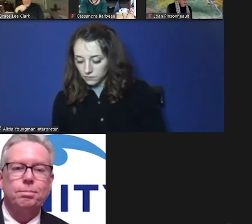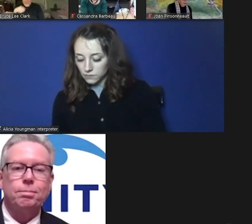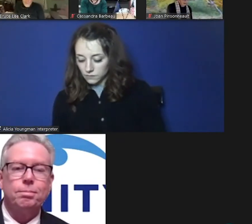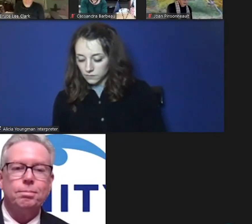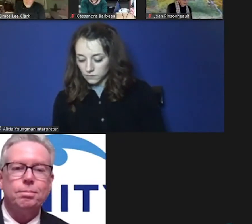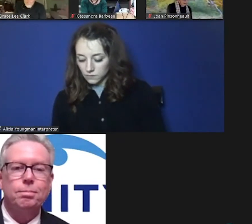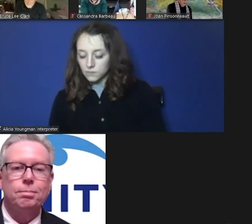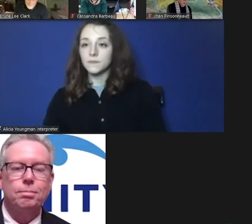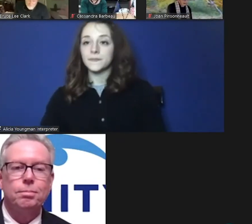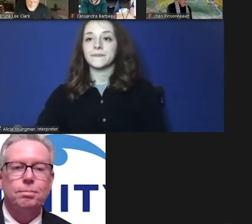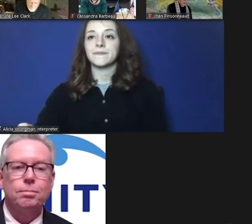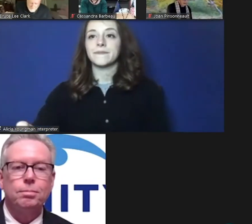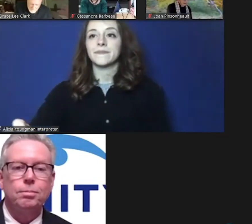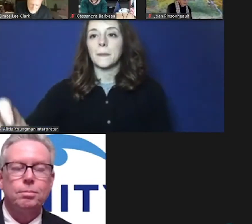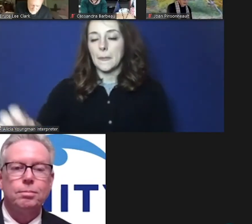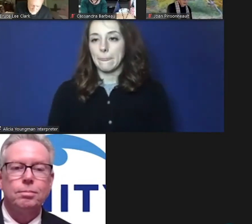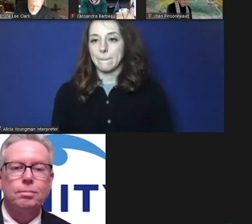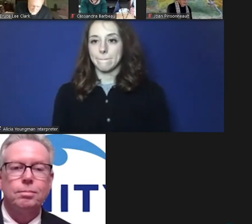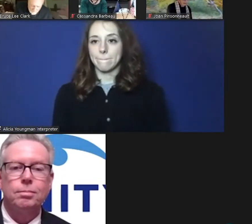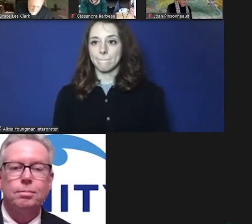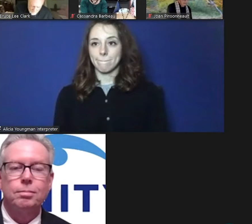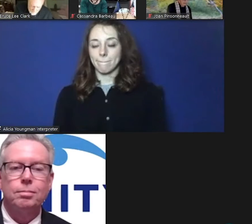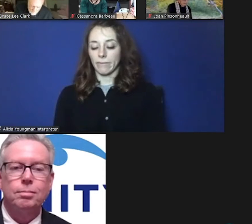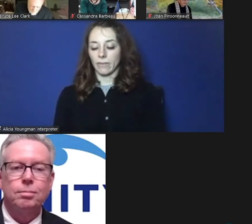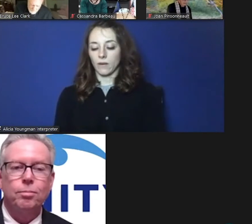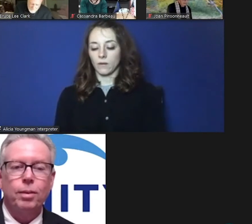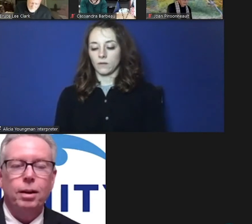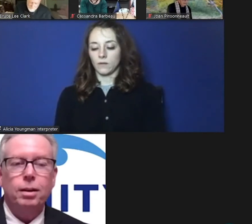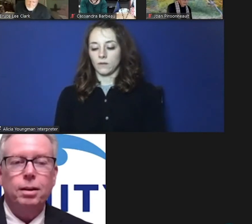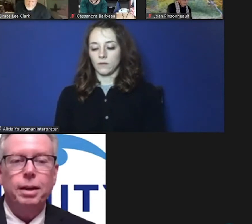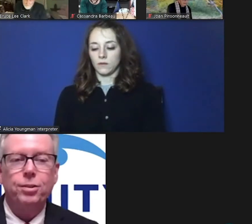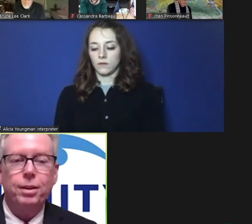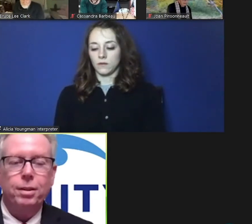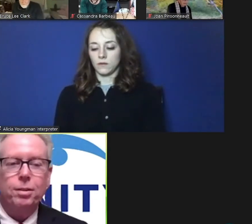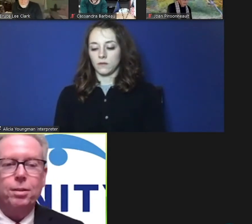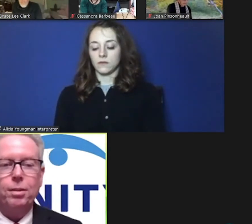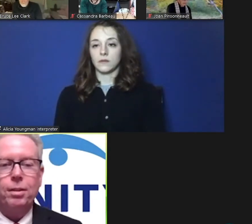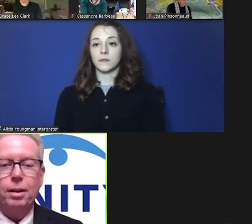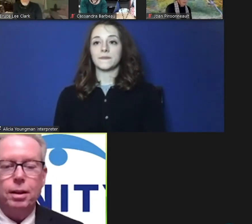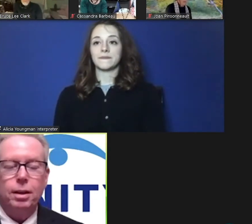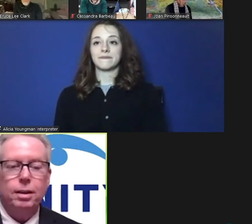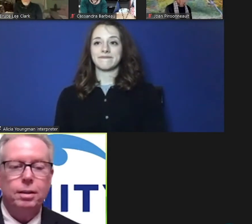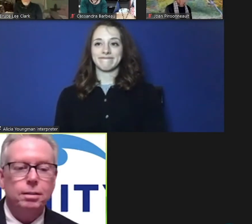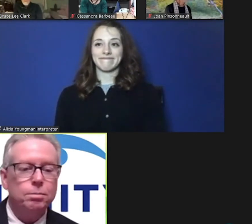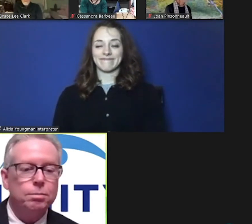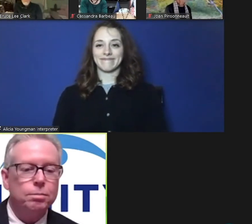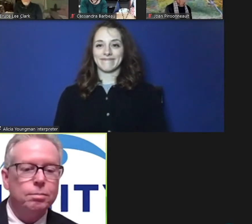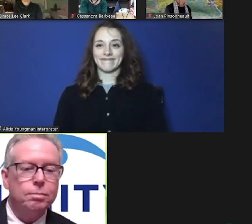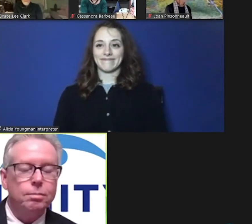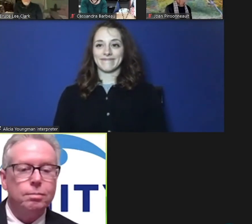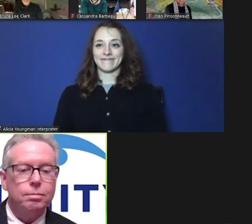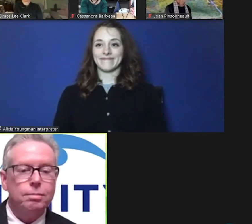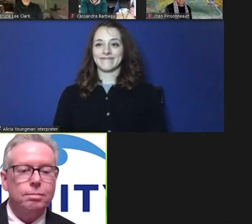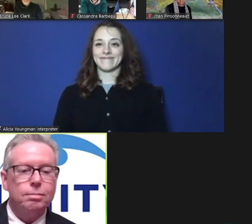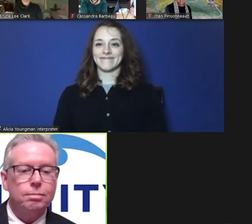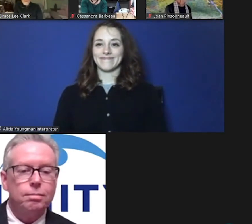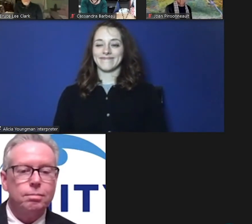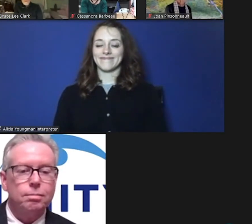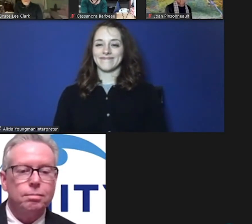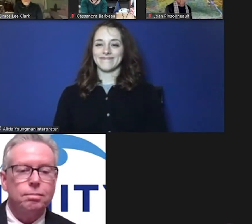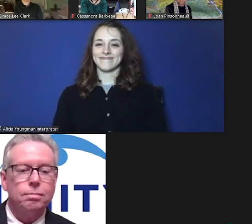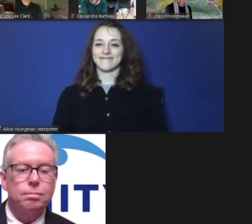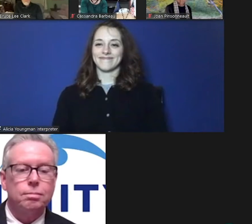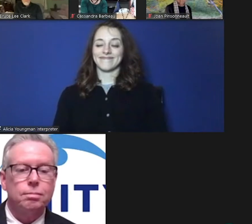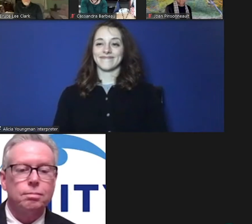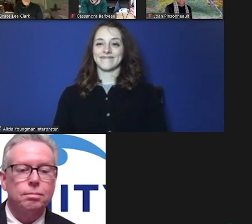Bennington Rutland Opportunity Council, Brock Community Action. Tom? Yes. This is Crystal Heyer. If I could just interrupt for 1 second, if the host could